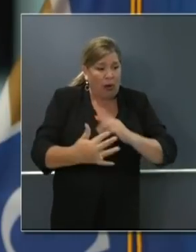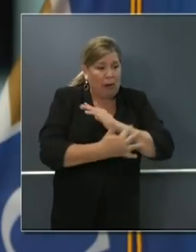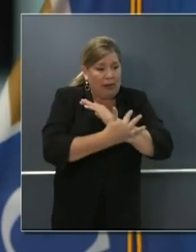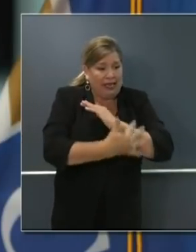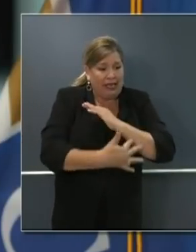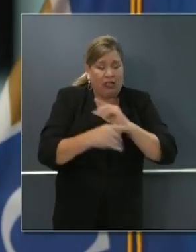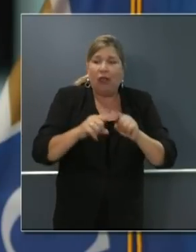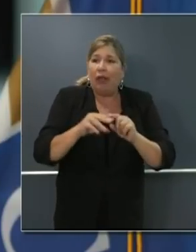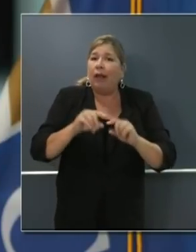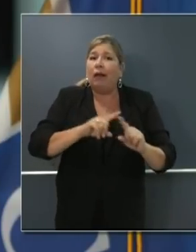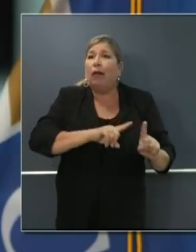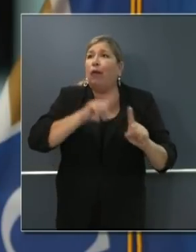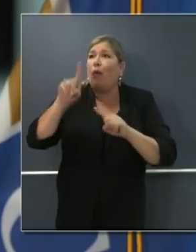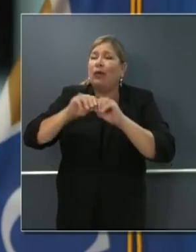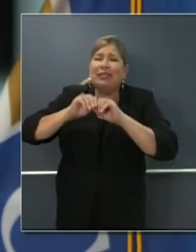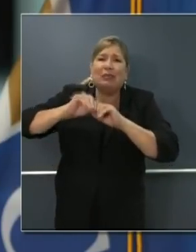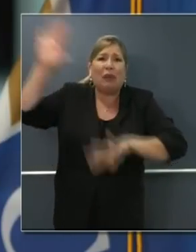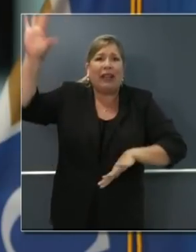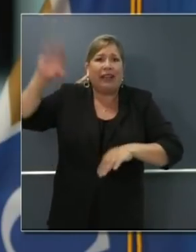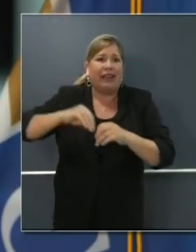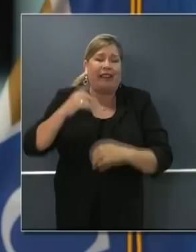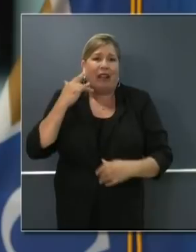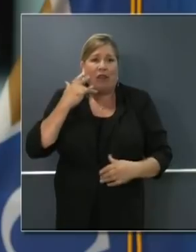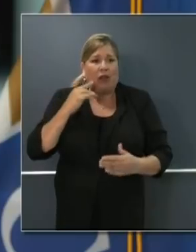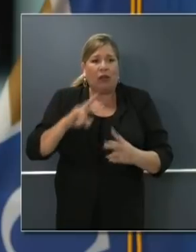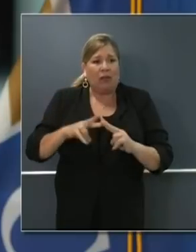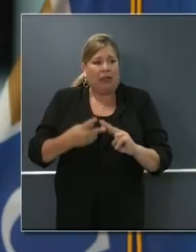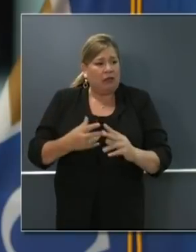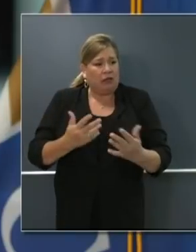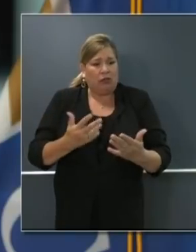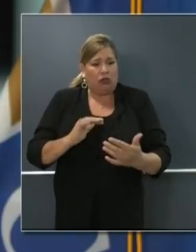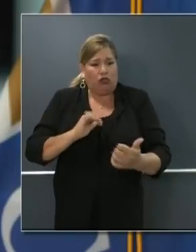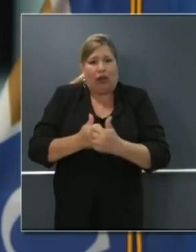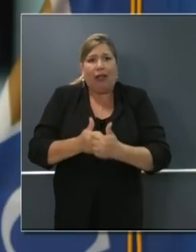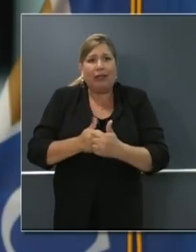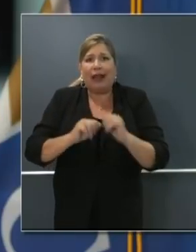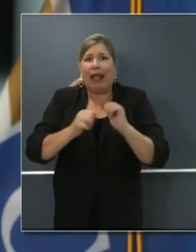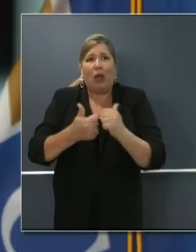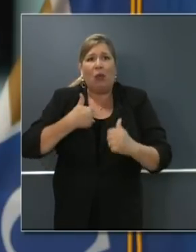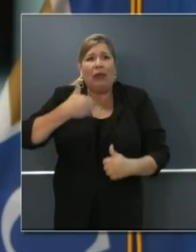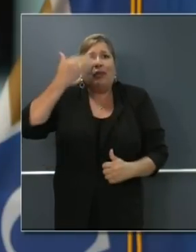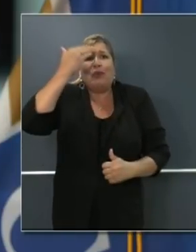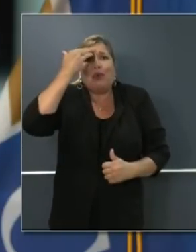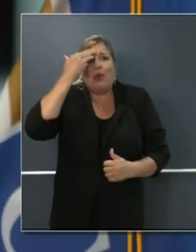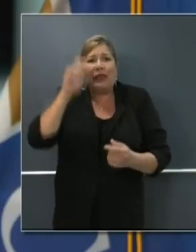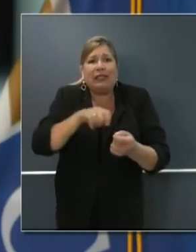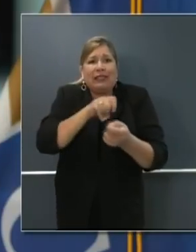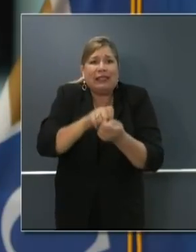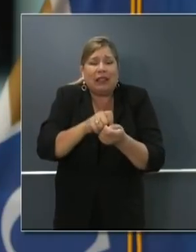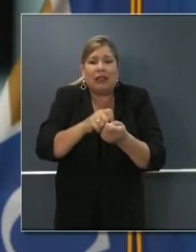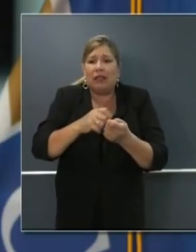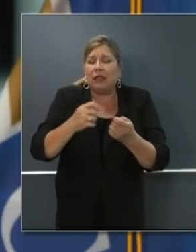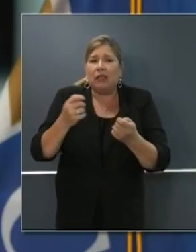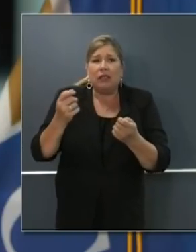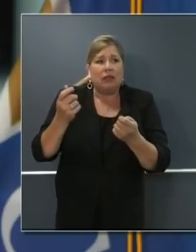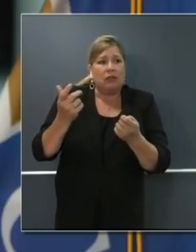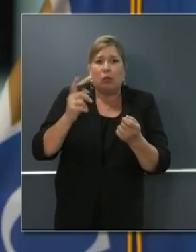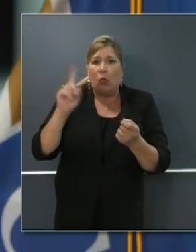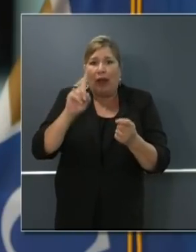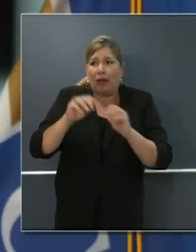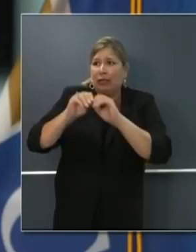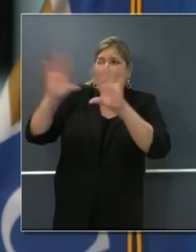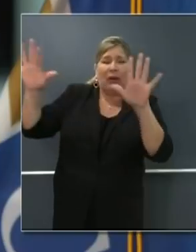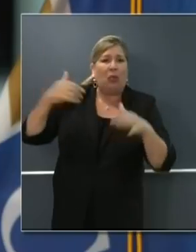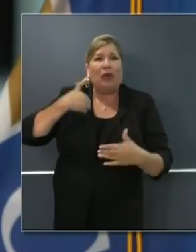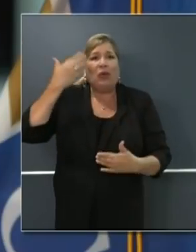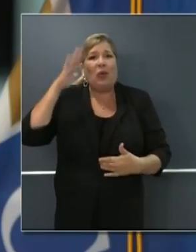all throughout the state of California, ways that are more difficult to know in real time without statewide community surveillance,